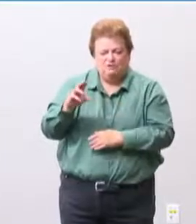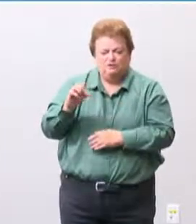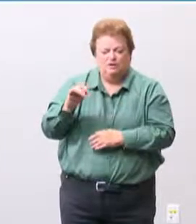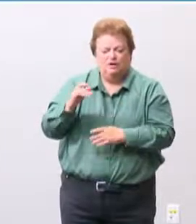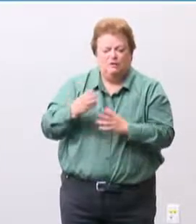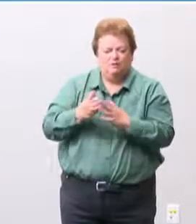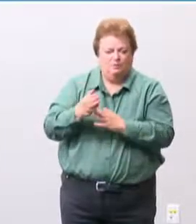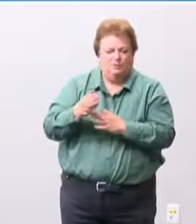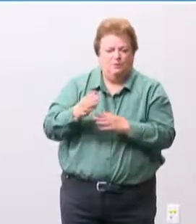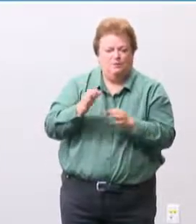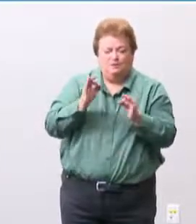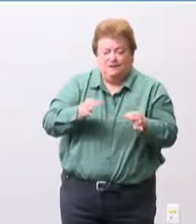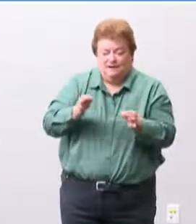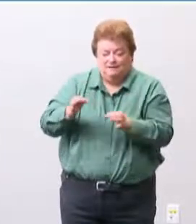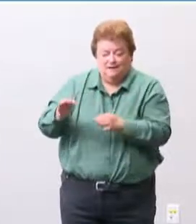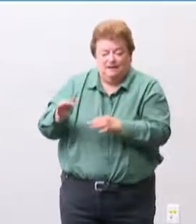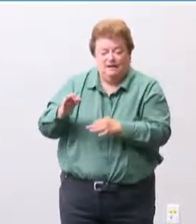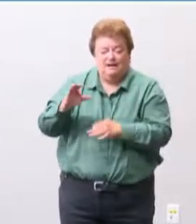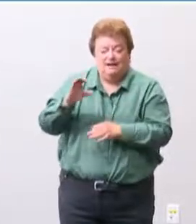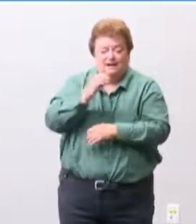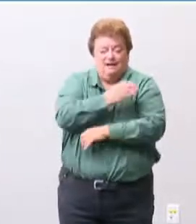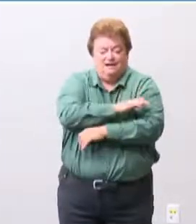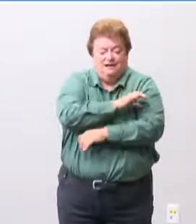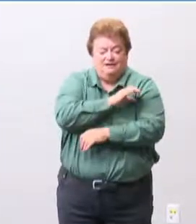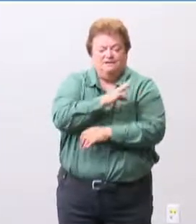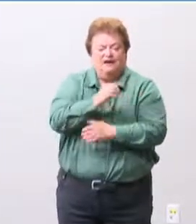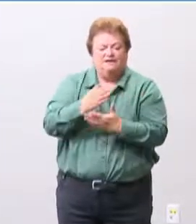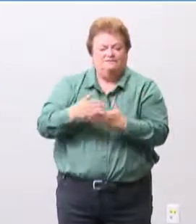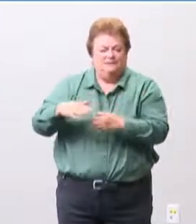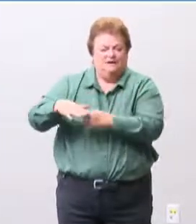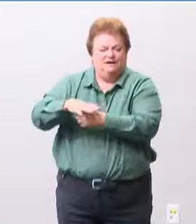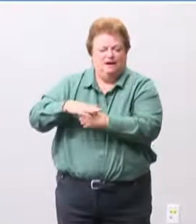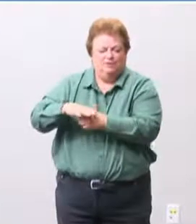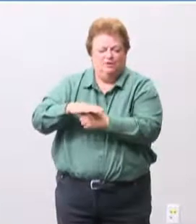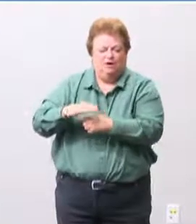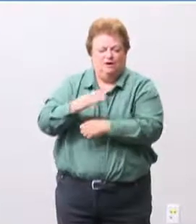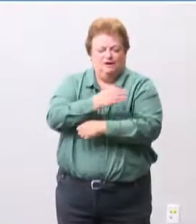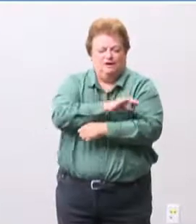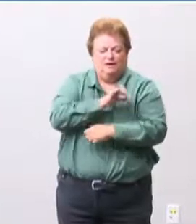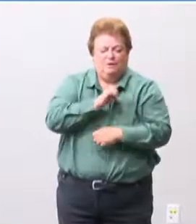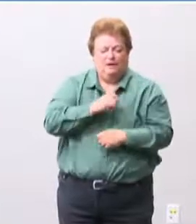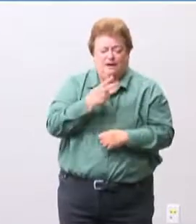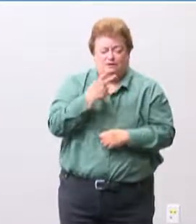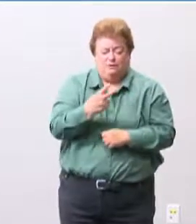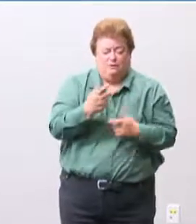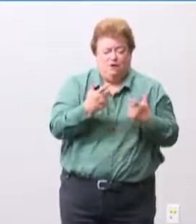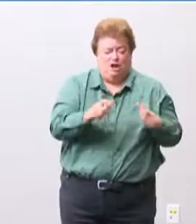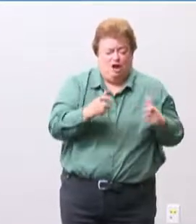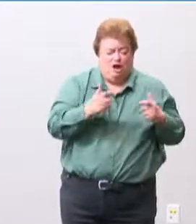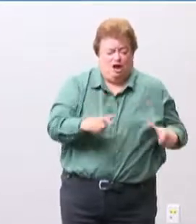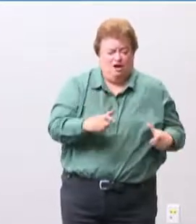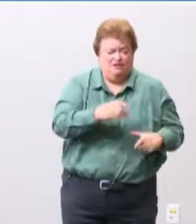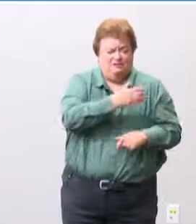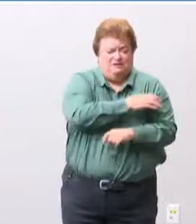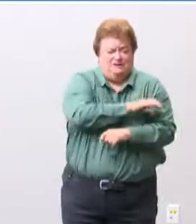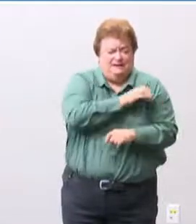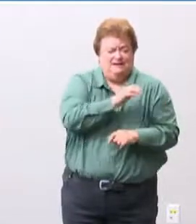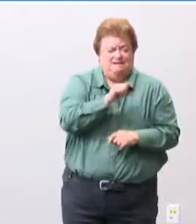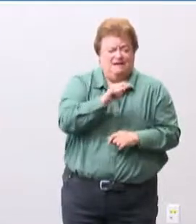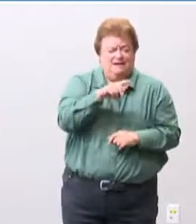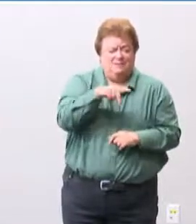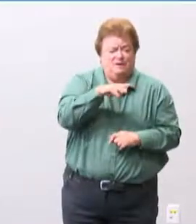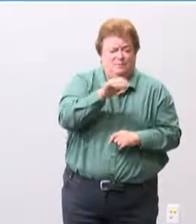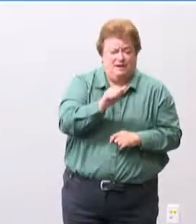designated booster clinics and some neighborhood clinics. We held 2 larger booster dose clinics last week at Pinnacle